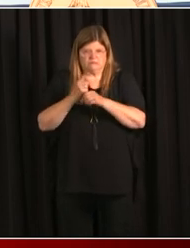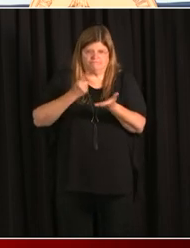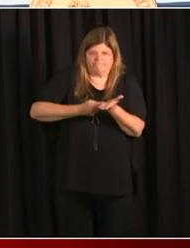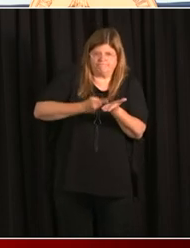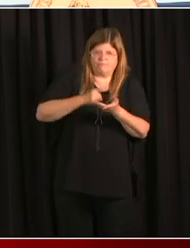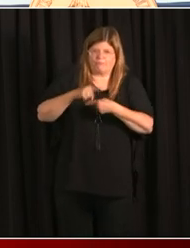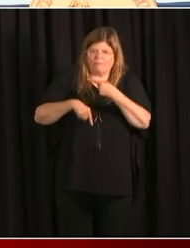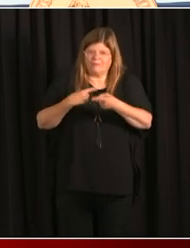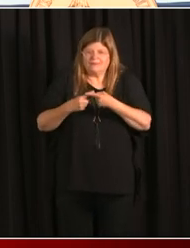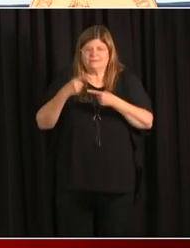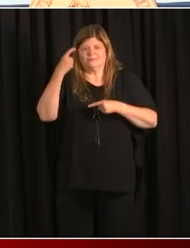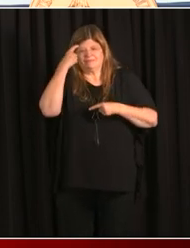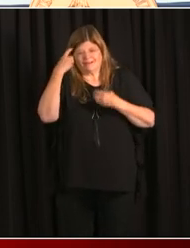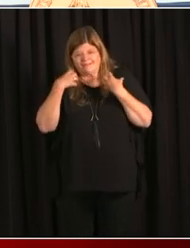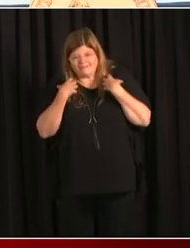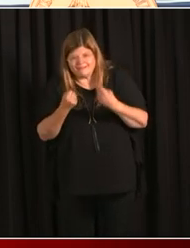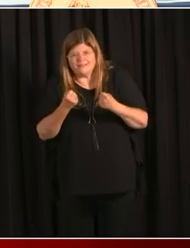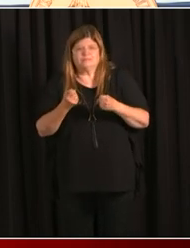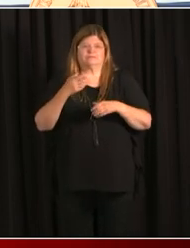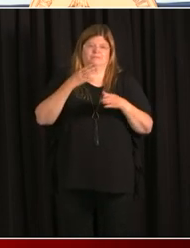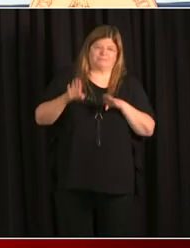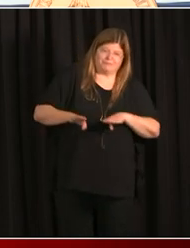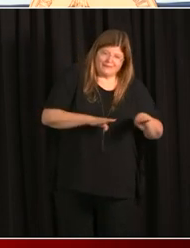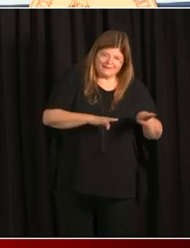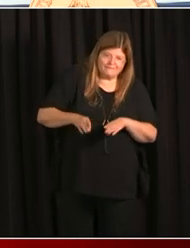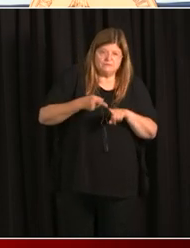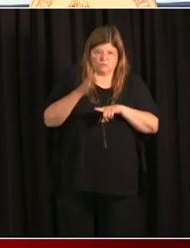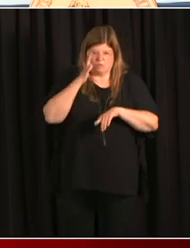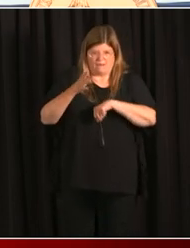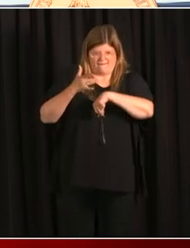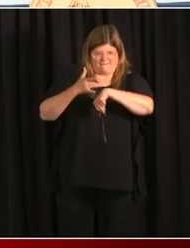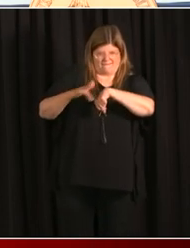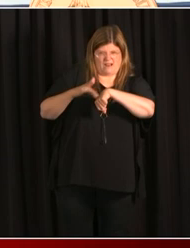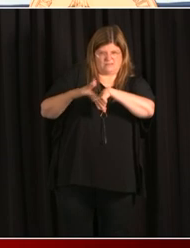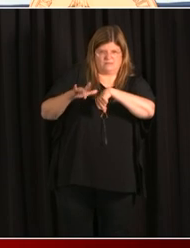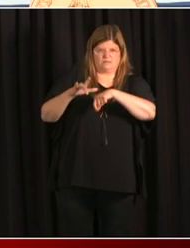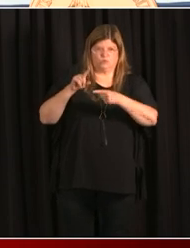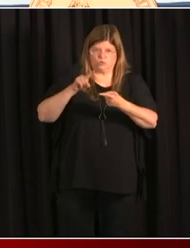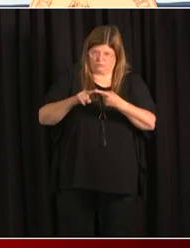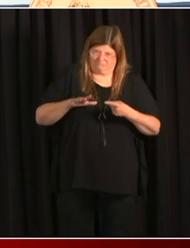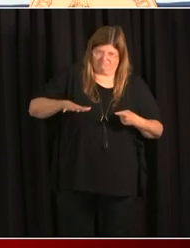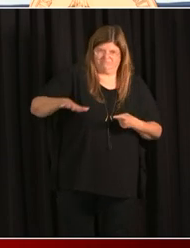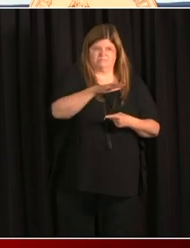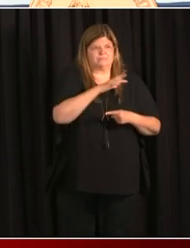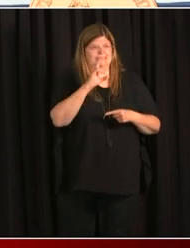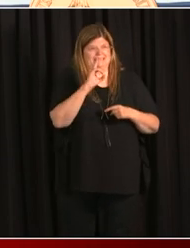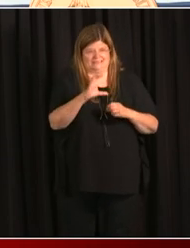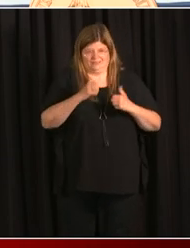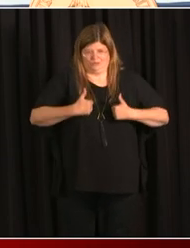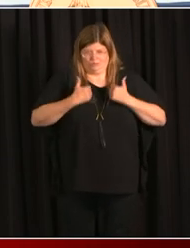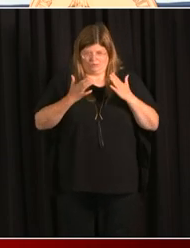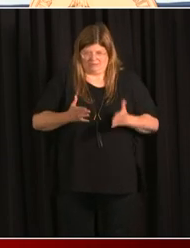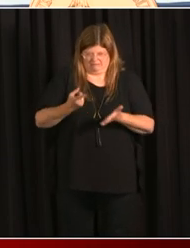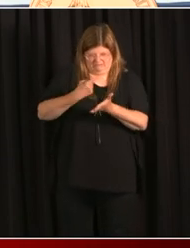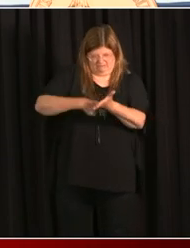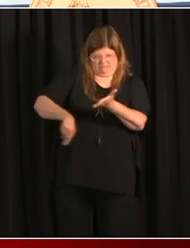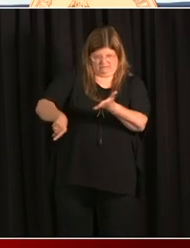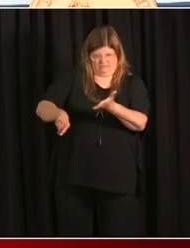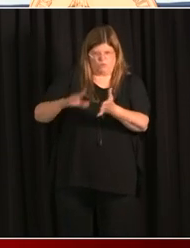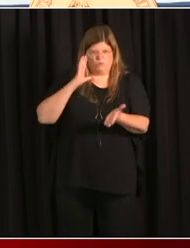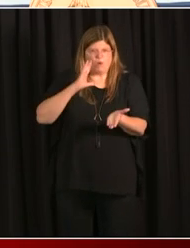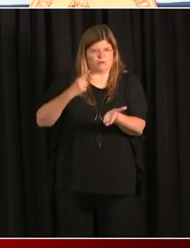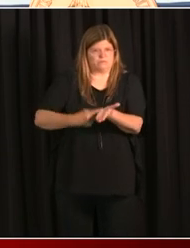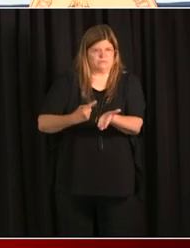health resources that are available to all residents. This week, we are urging